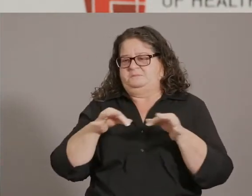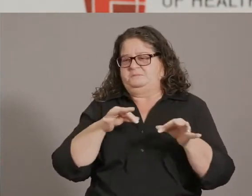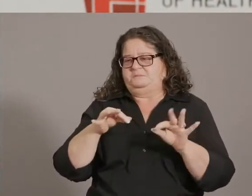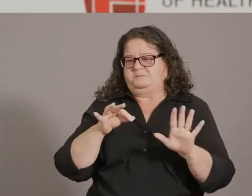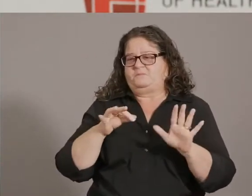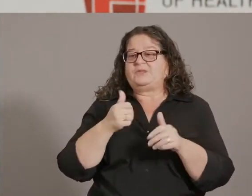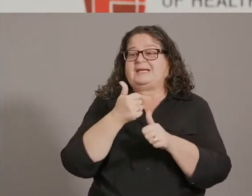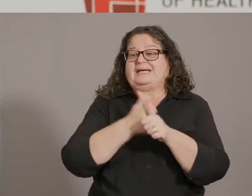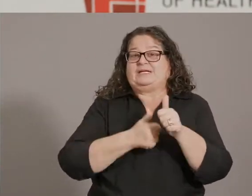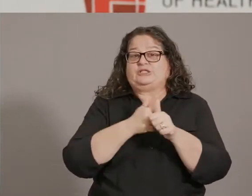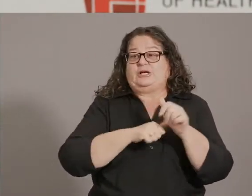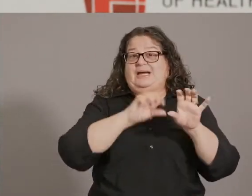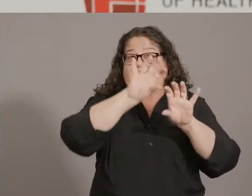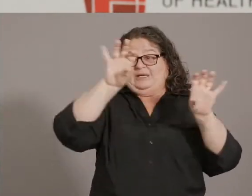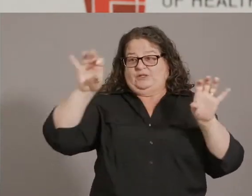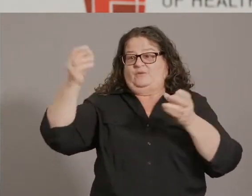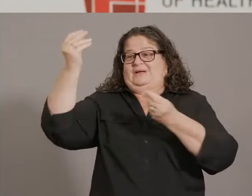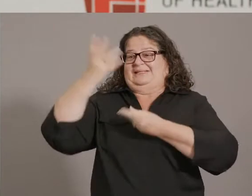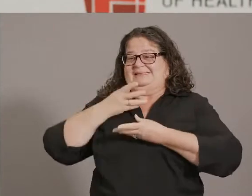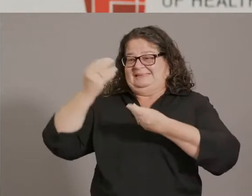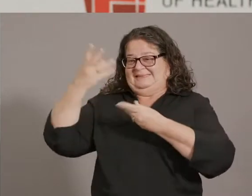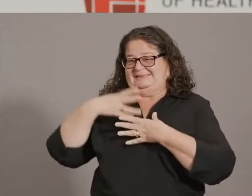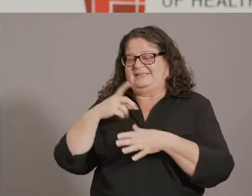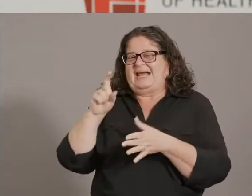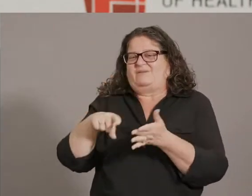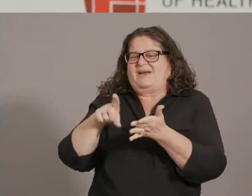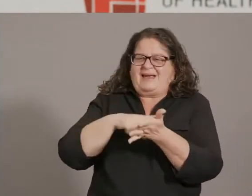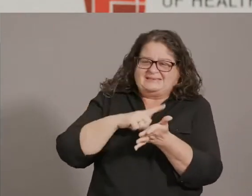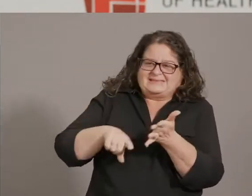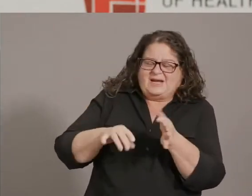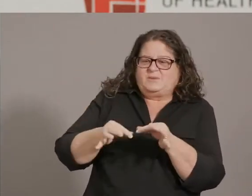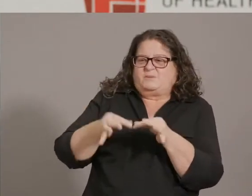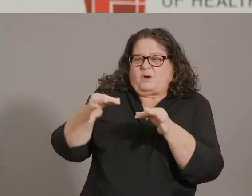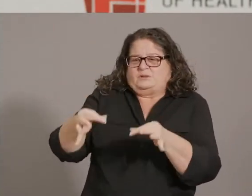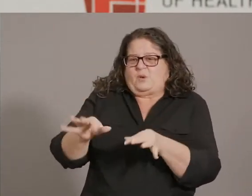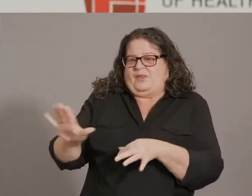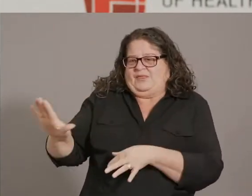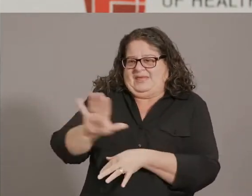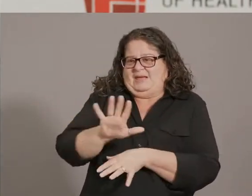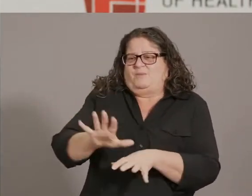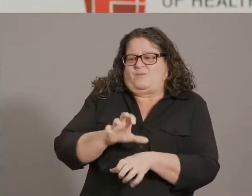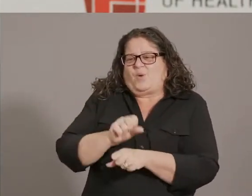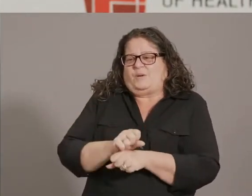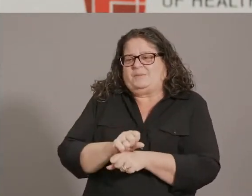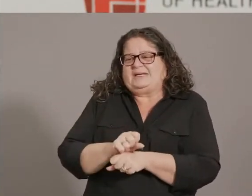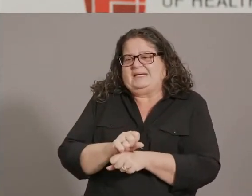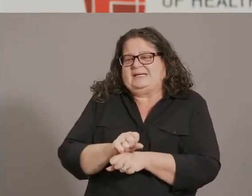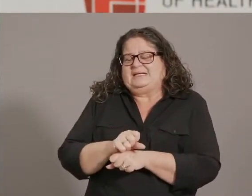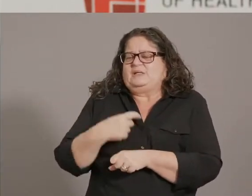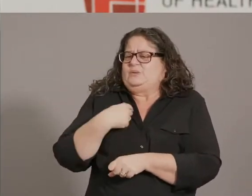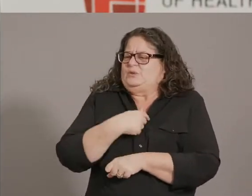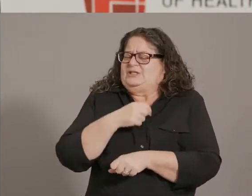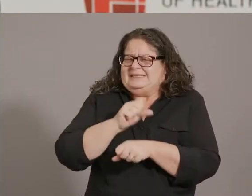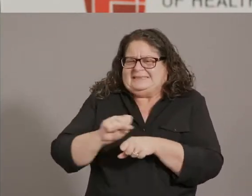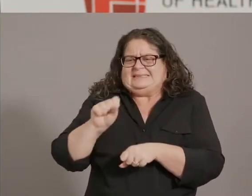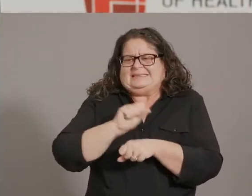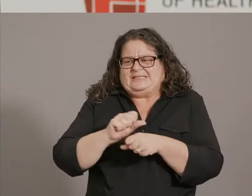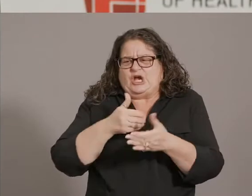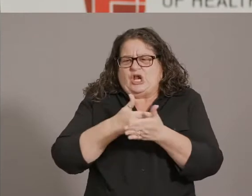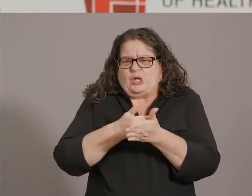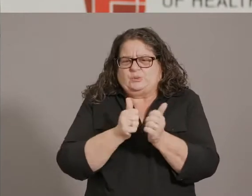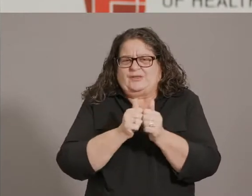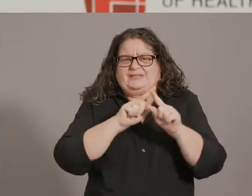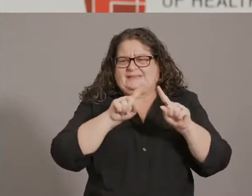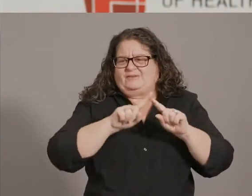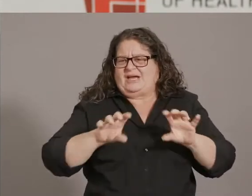to cancel or reschedule appointments. And so we've been working very closely with them to